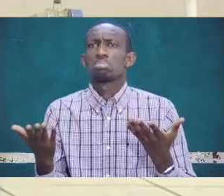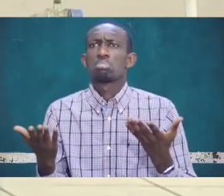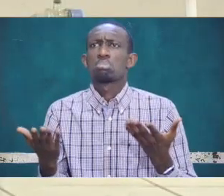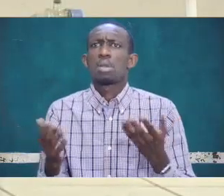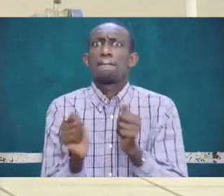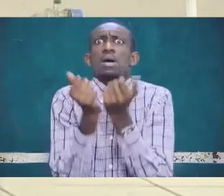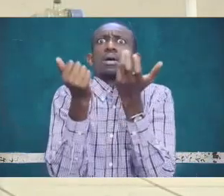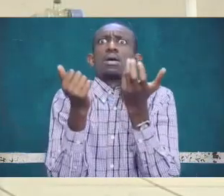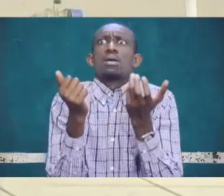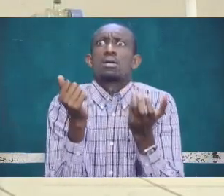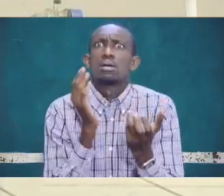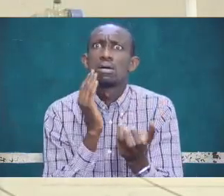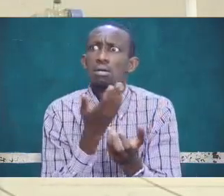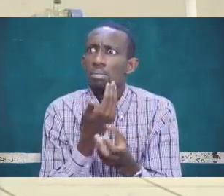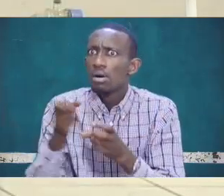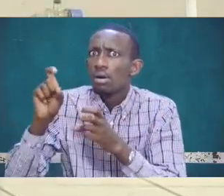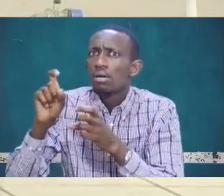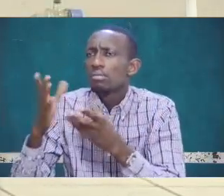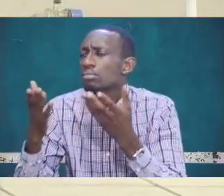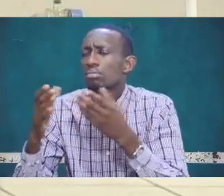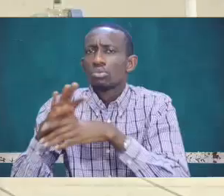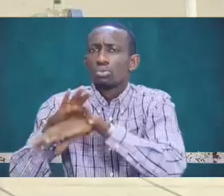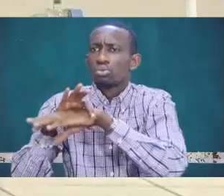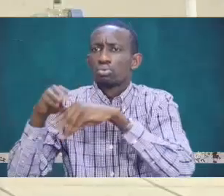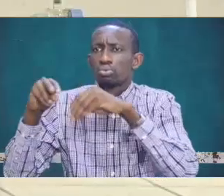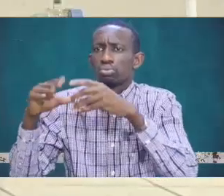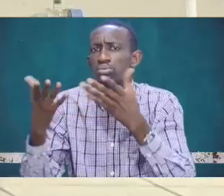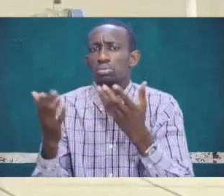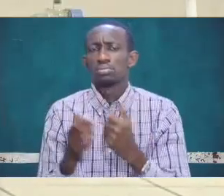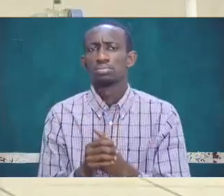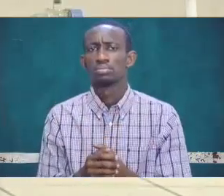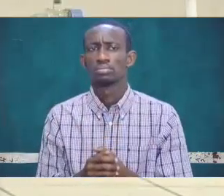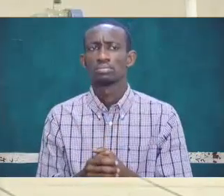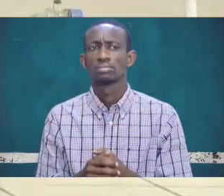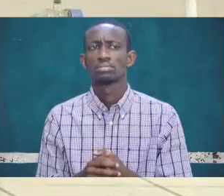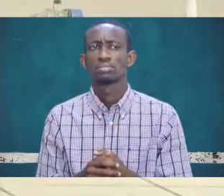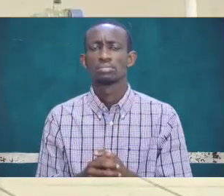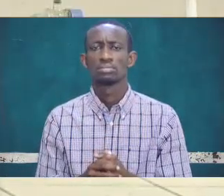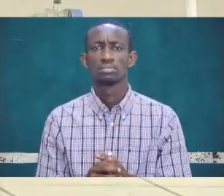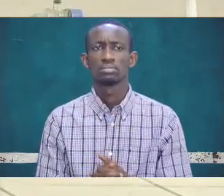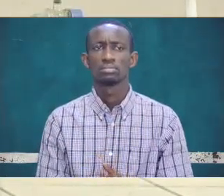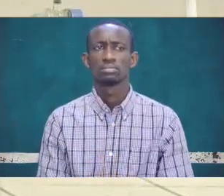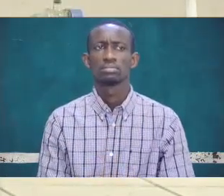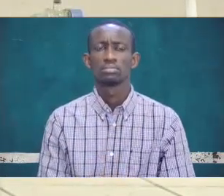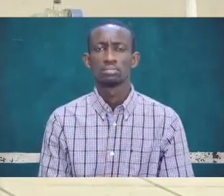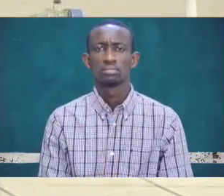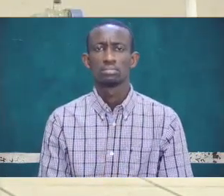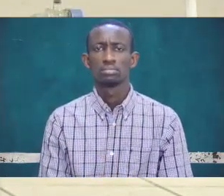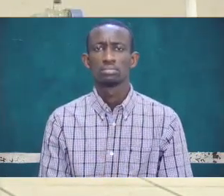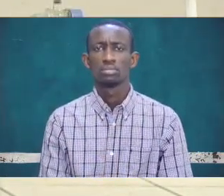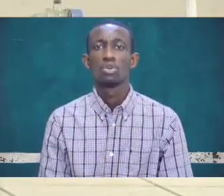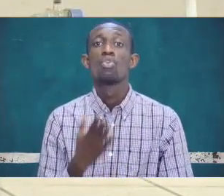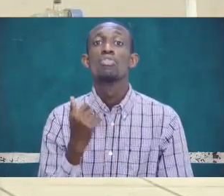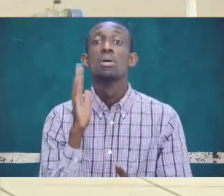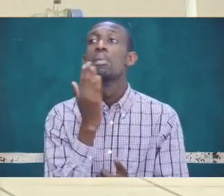sand. Maybe the sand was somewhere in a basin or whatever. And then you have very little water